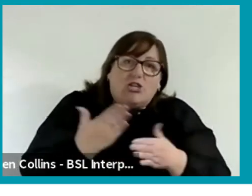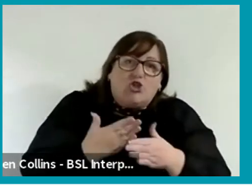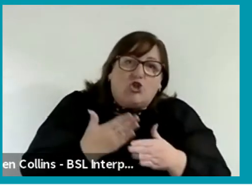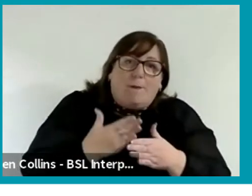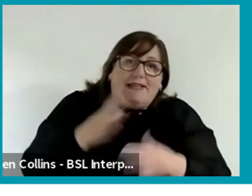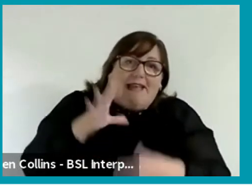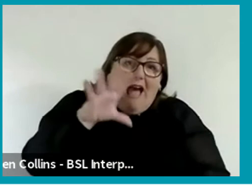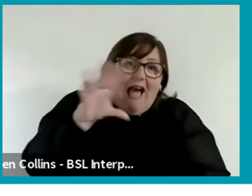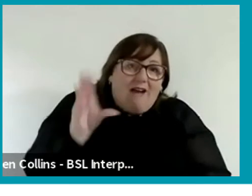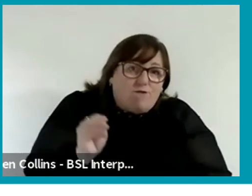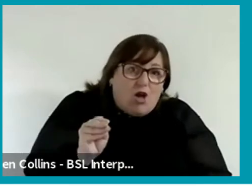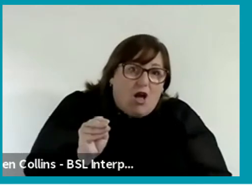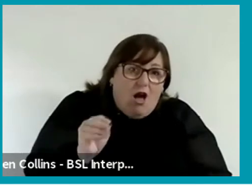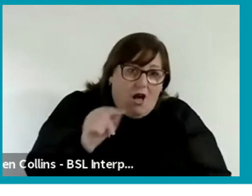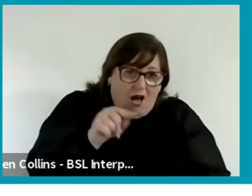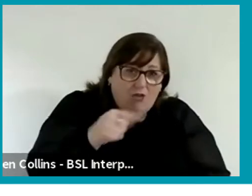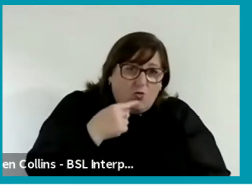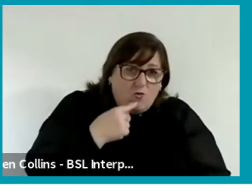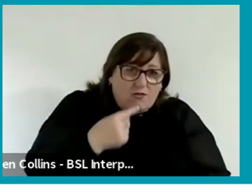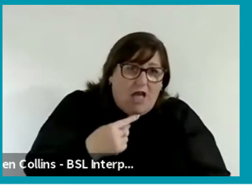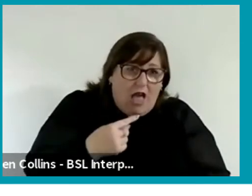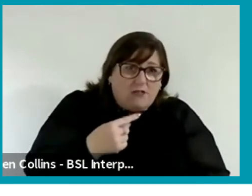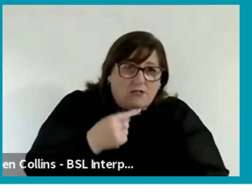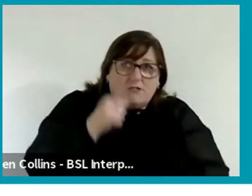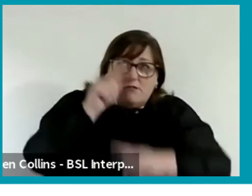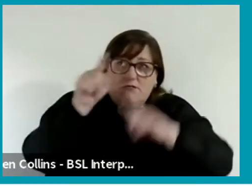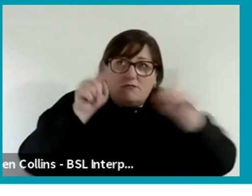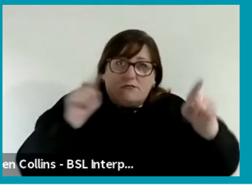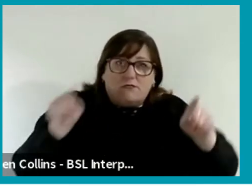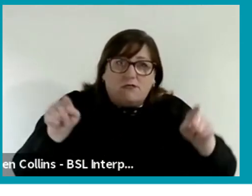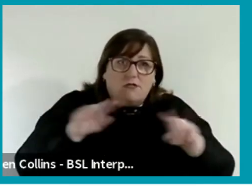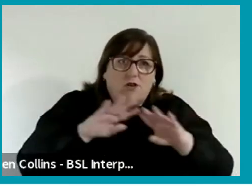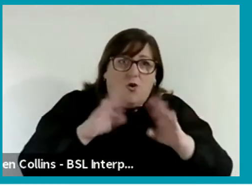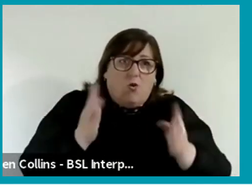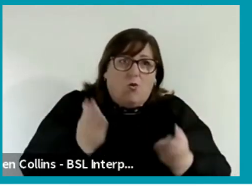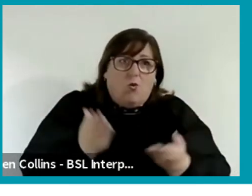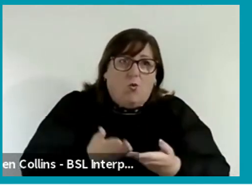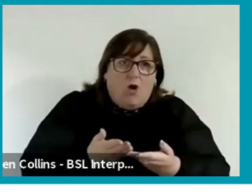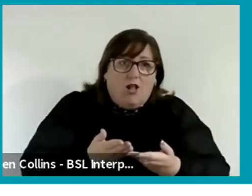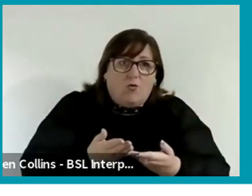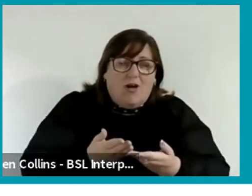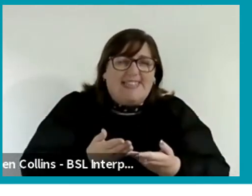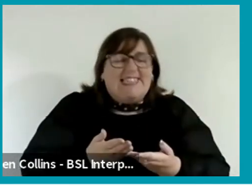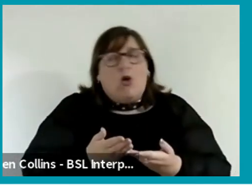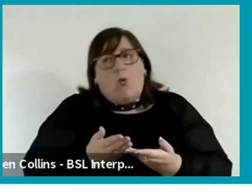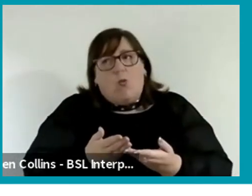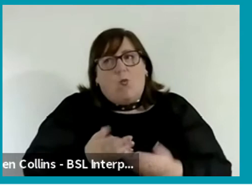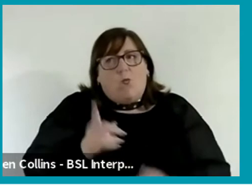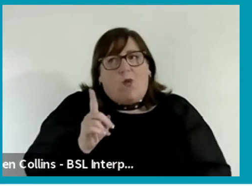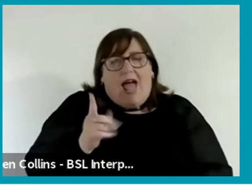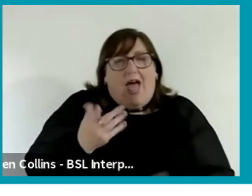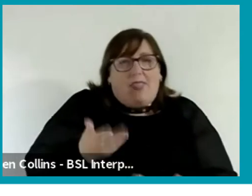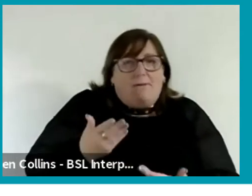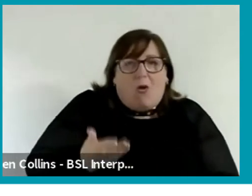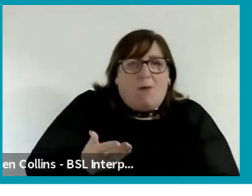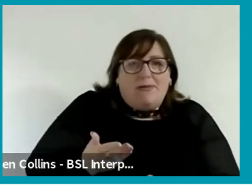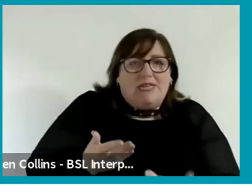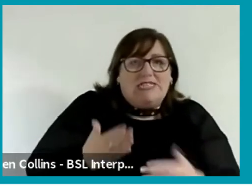We know that you're global, so Karolina, I'll let you. We are global, but at the moment we don't have jobs in